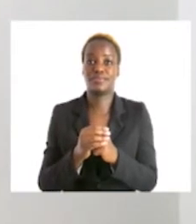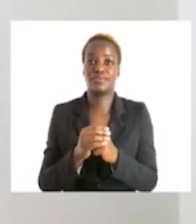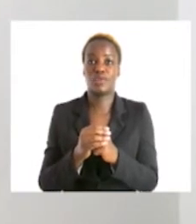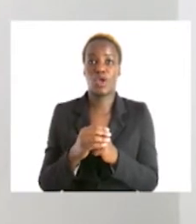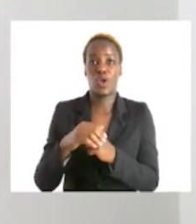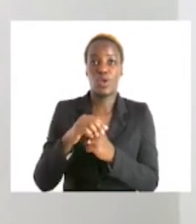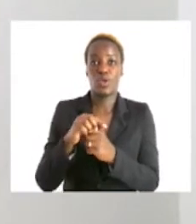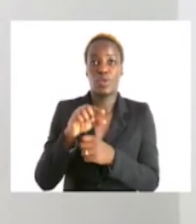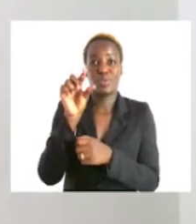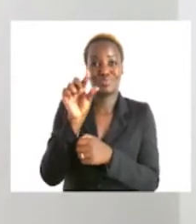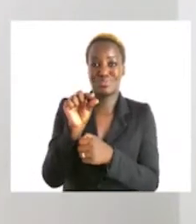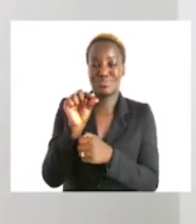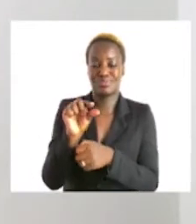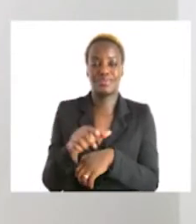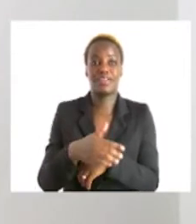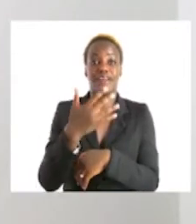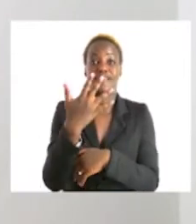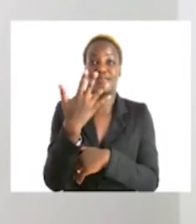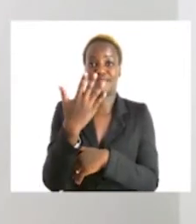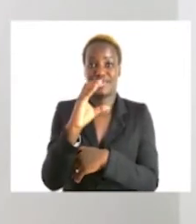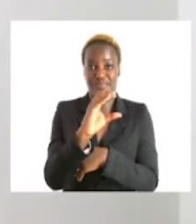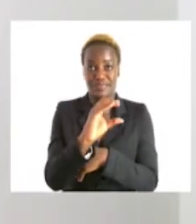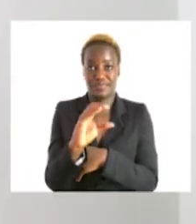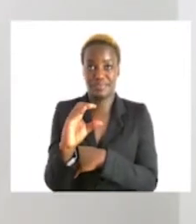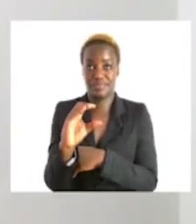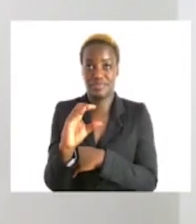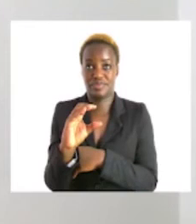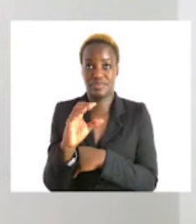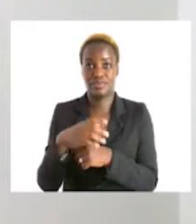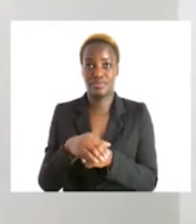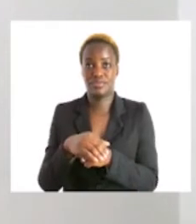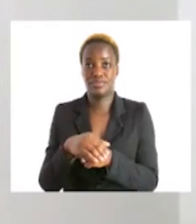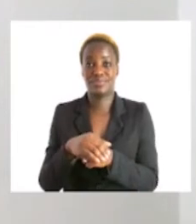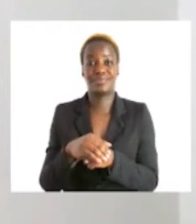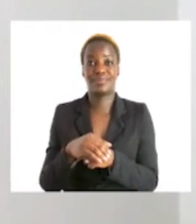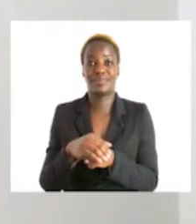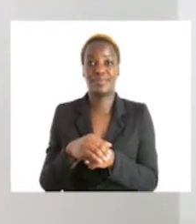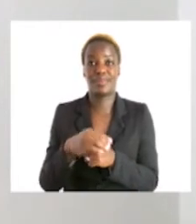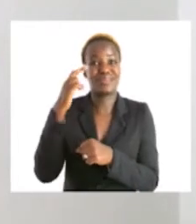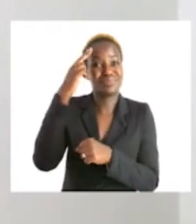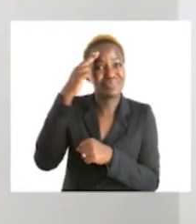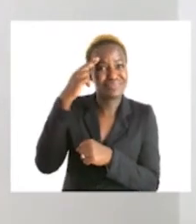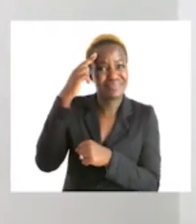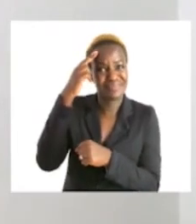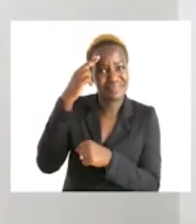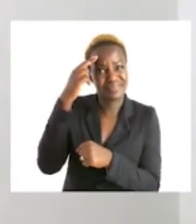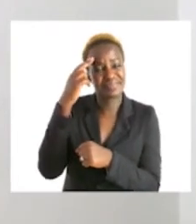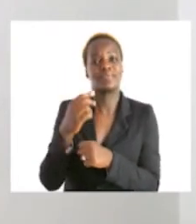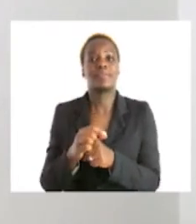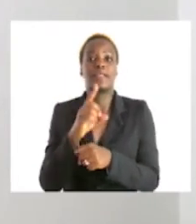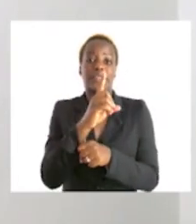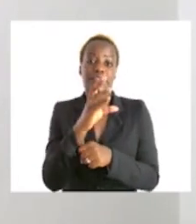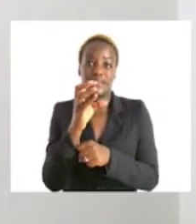we have, it's a 5 cent and it's silver in color. We have a 10 cent,